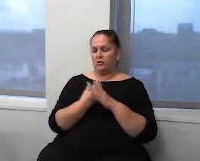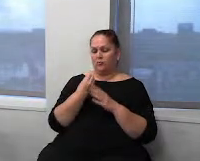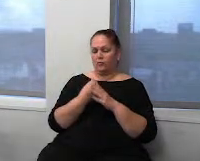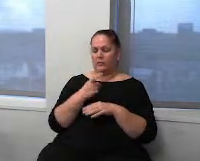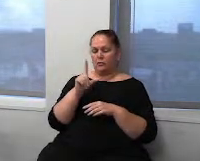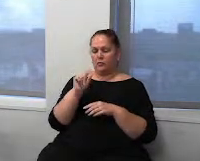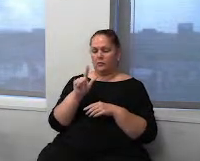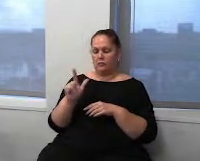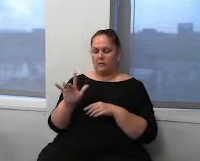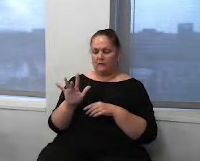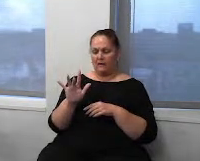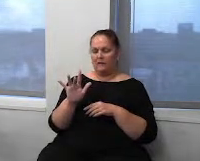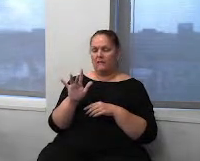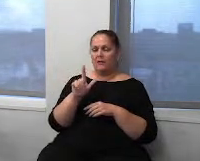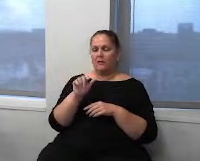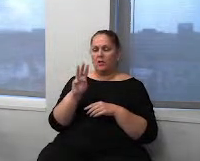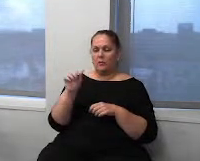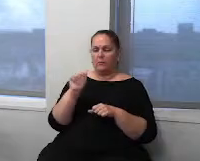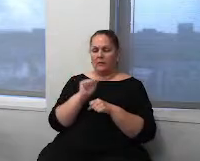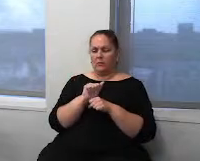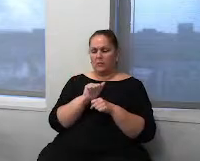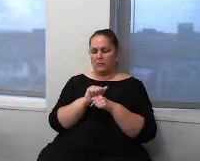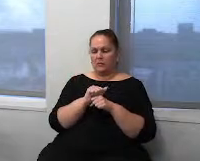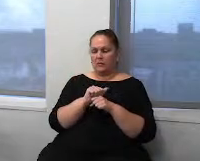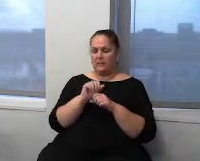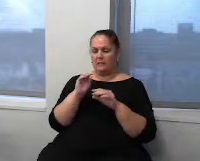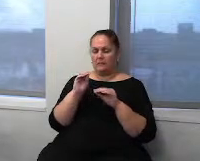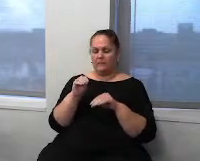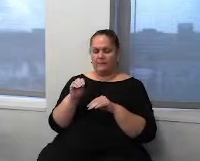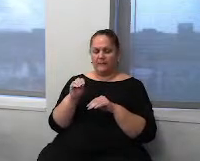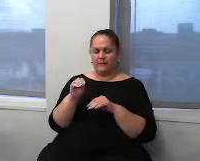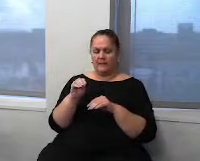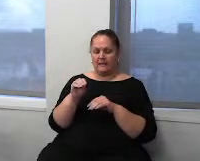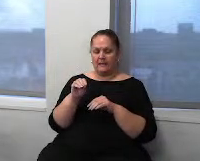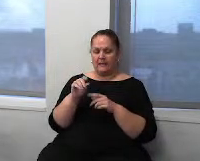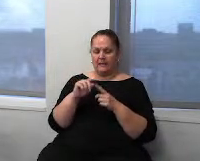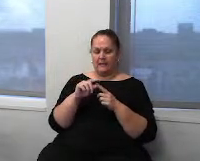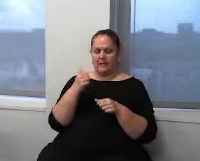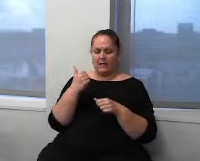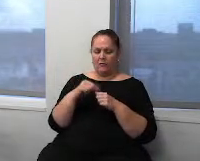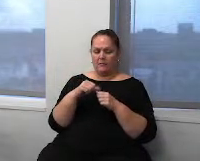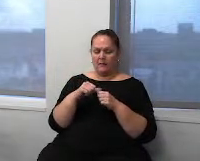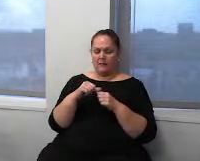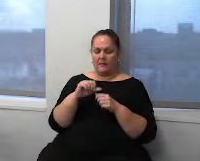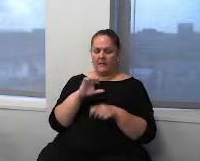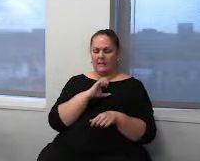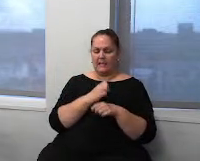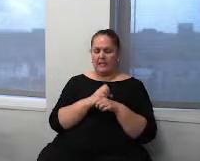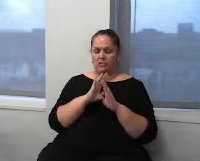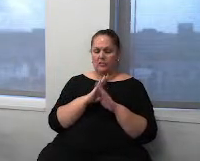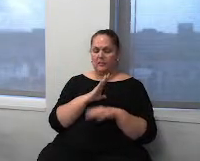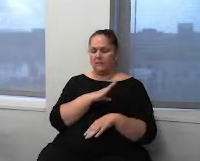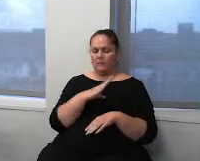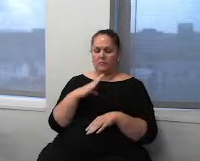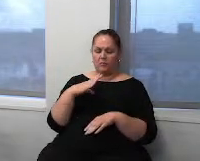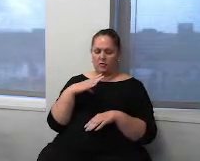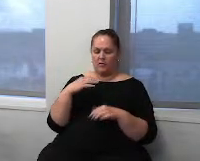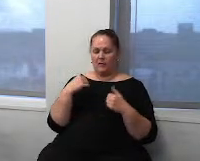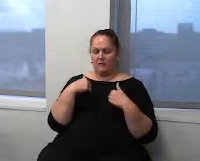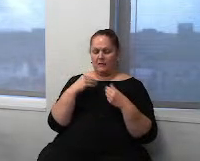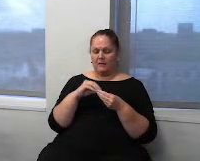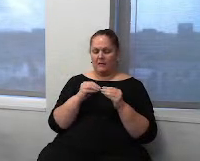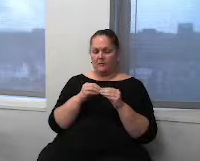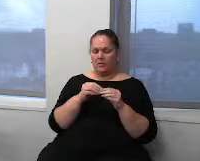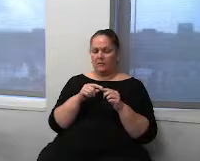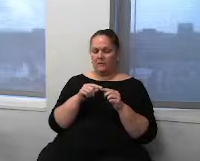to spring of this year, 2025, when LUMA was working on putting together its rate petition, do you recall that the Energy Bureau asked you a